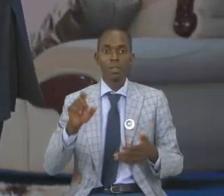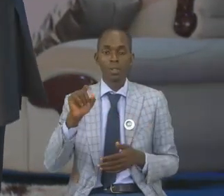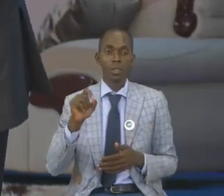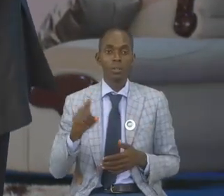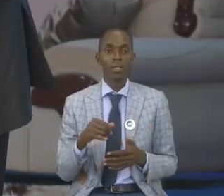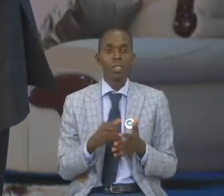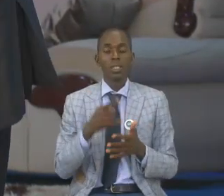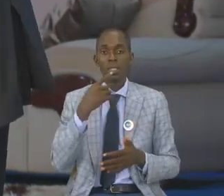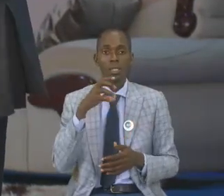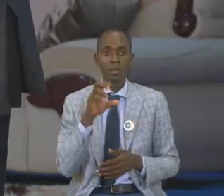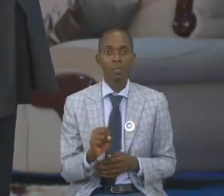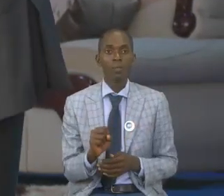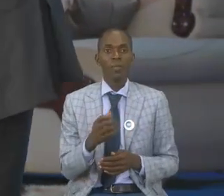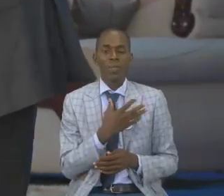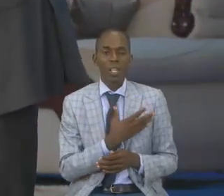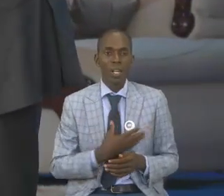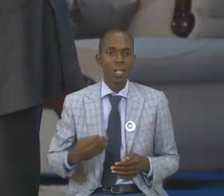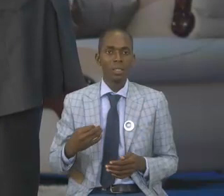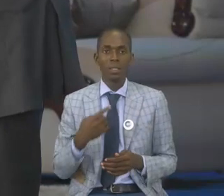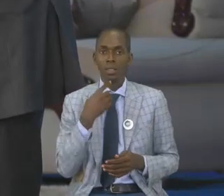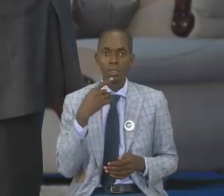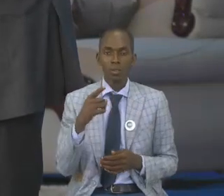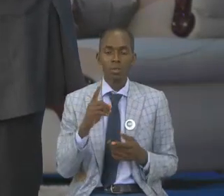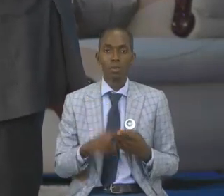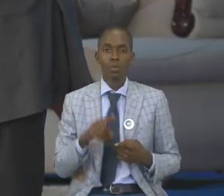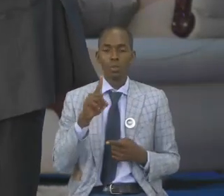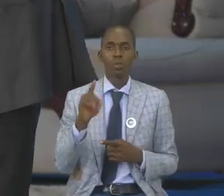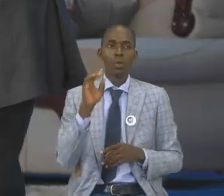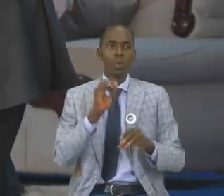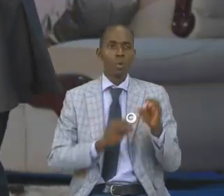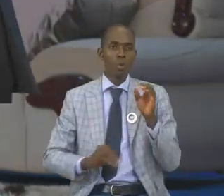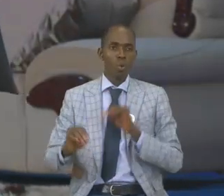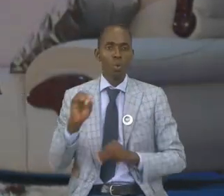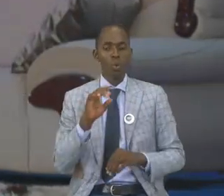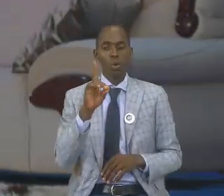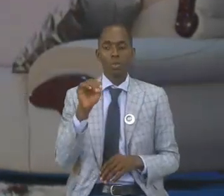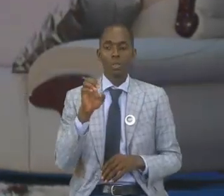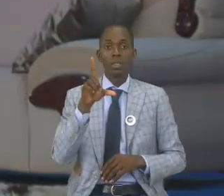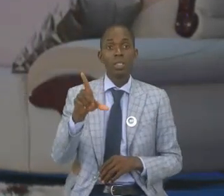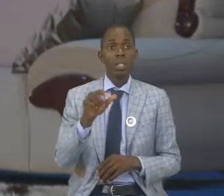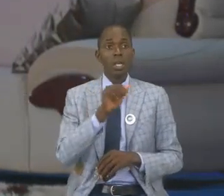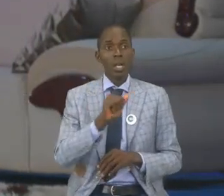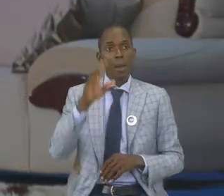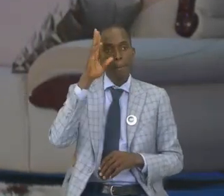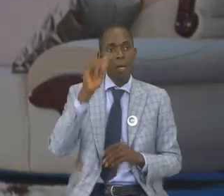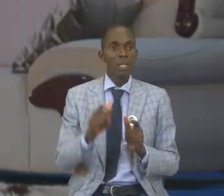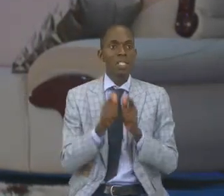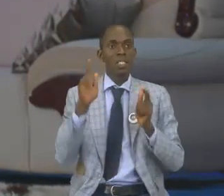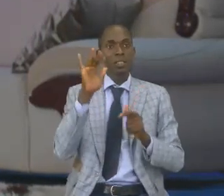it says, and he said unto me, O Daniel, a man greatly